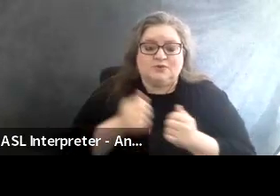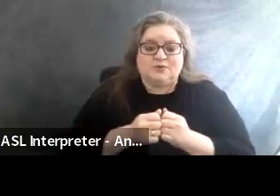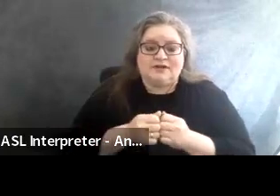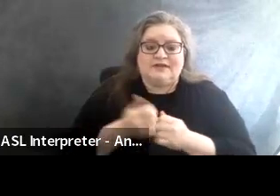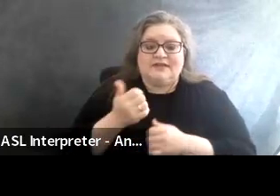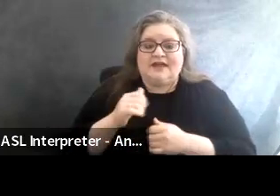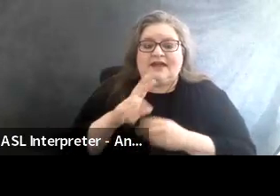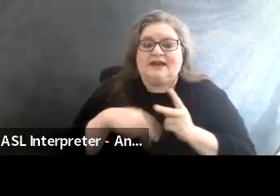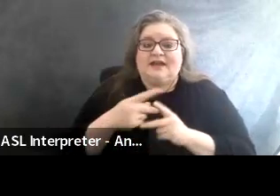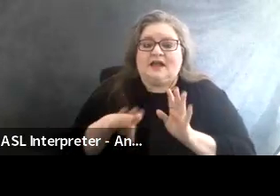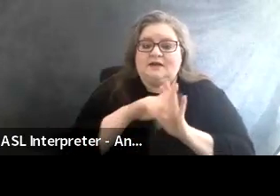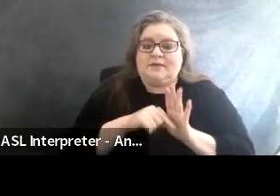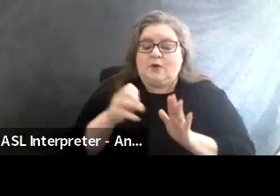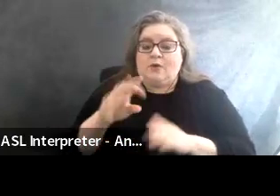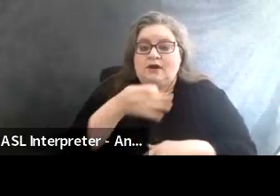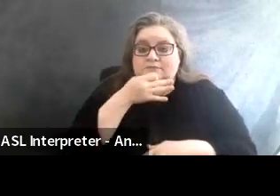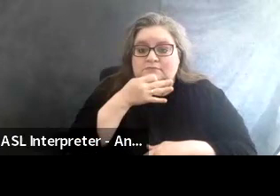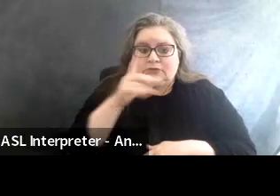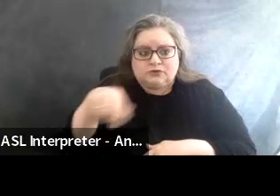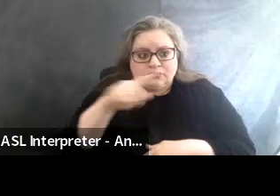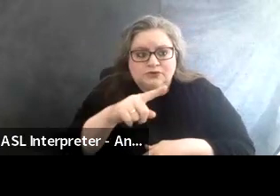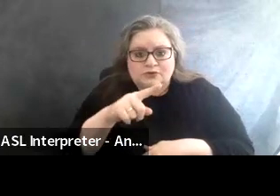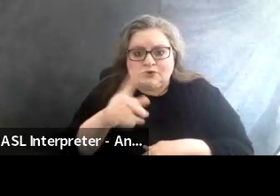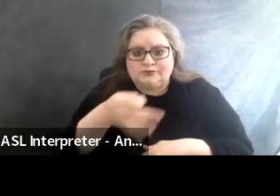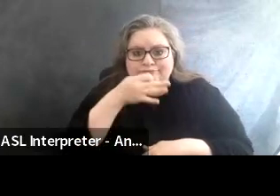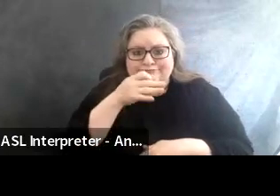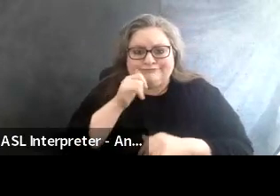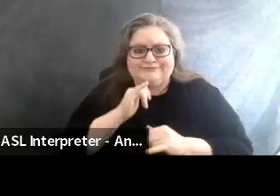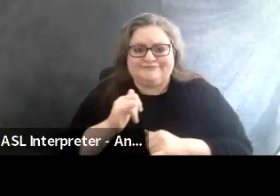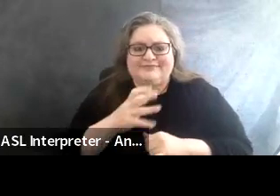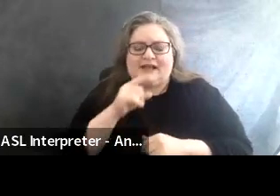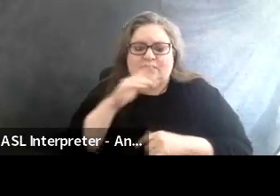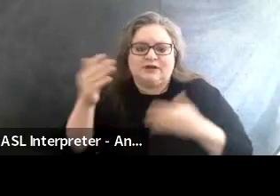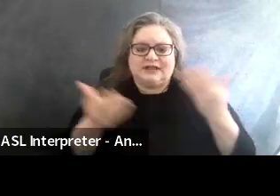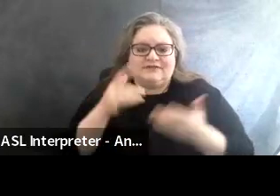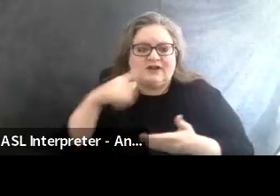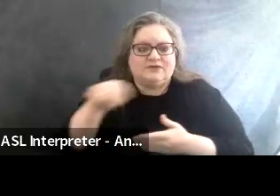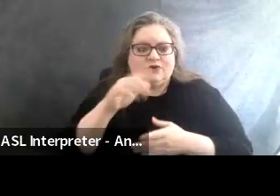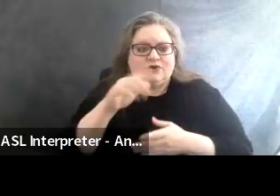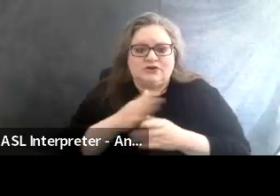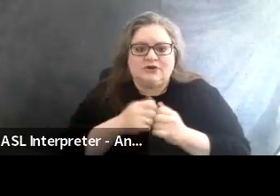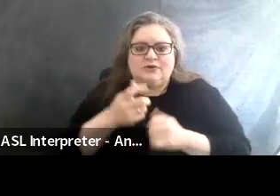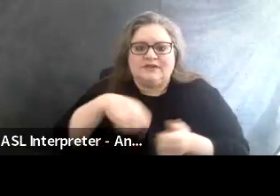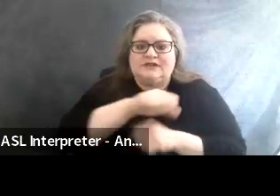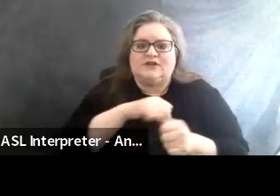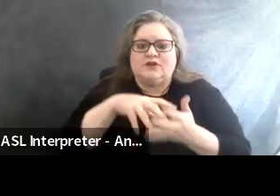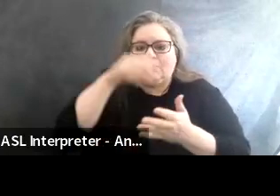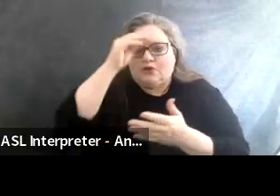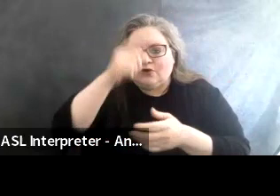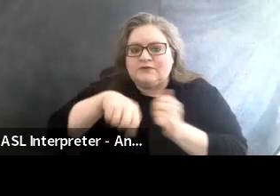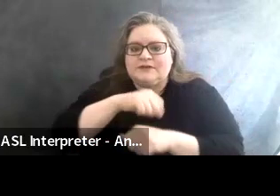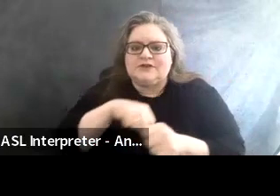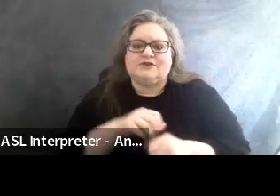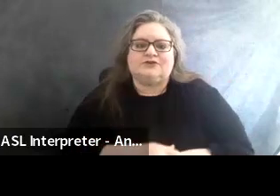any kind of background or expertise. You all have that as well, and I really invite you to share with each other, learn from each